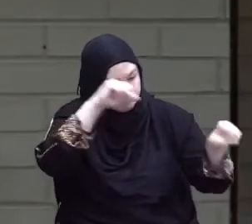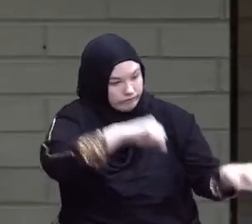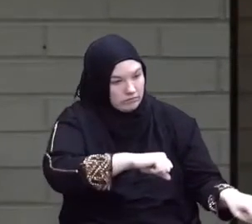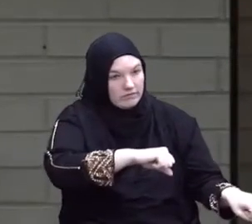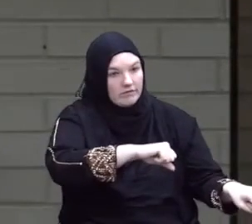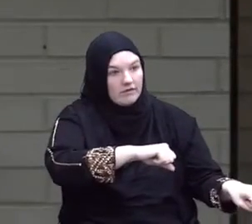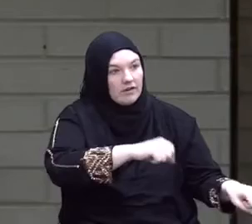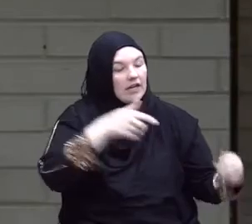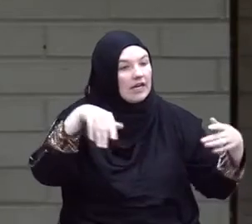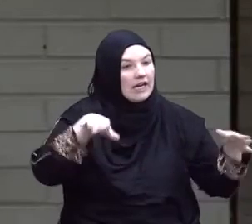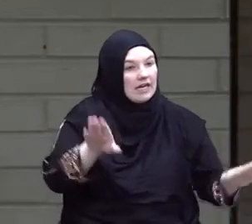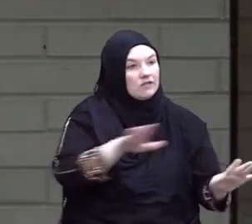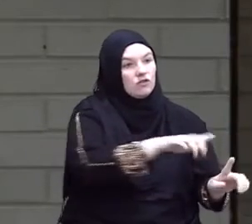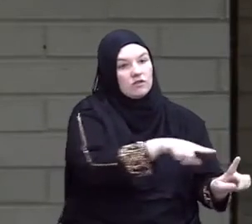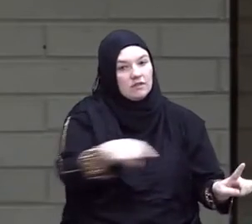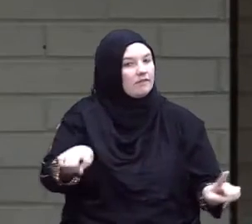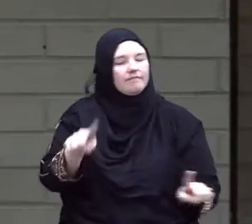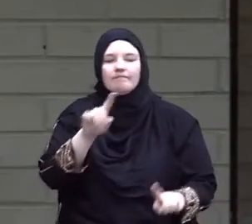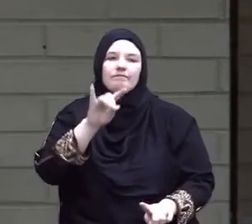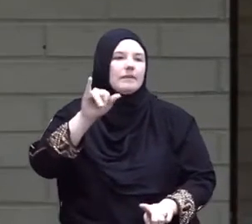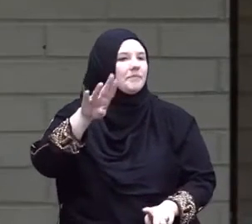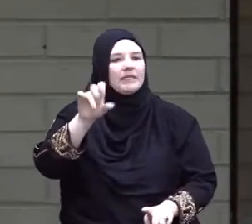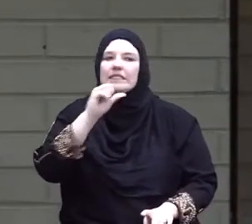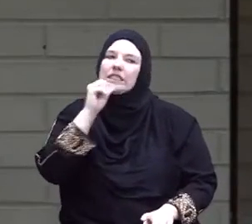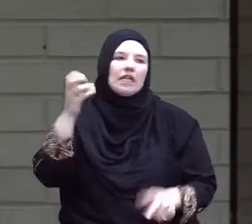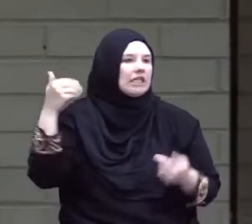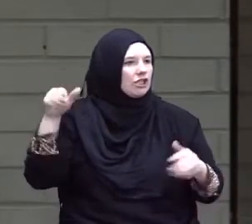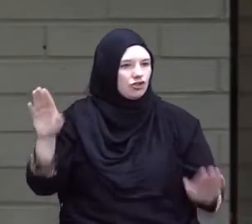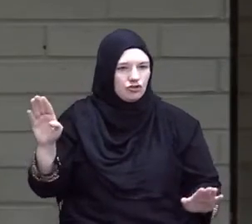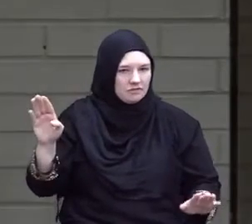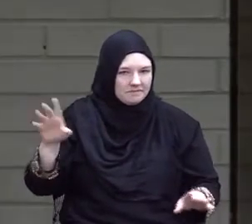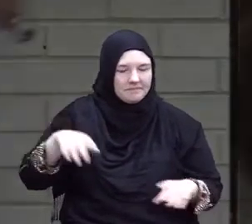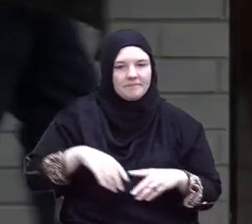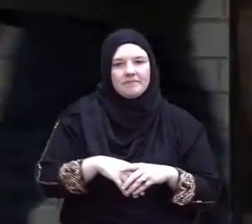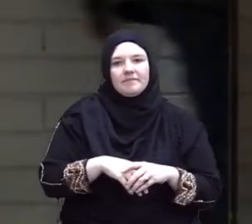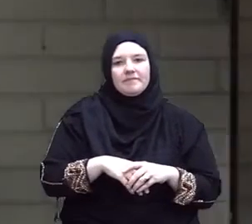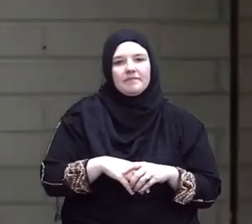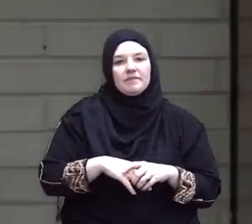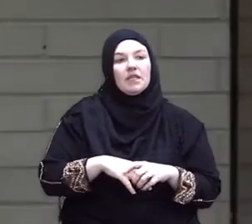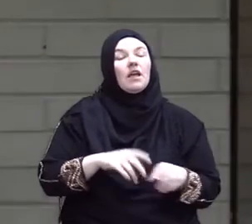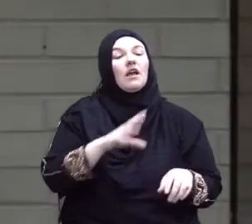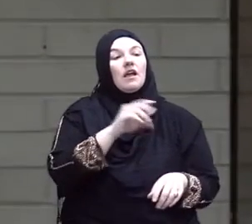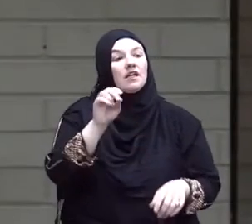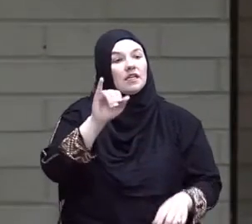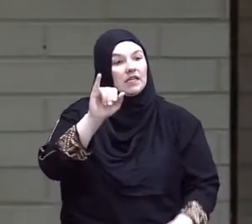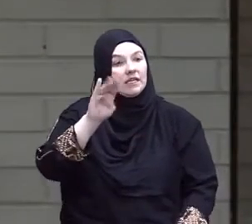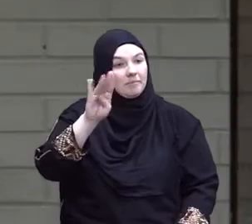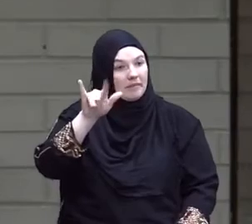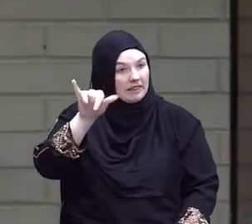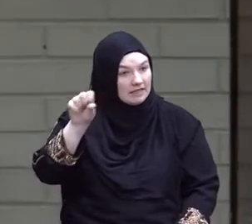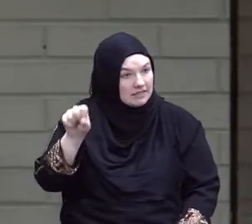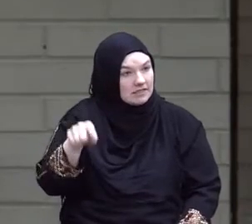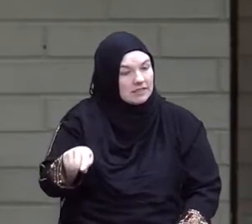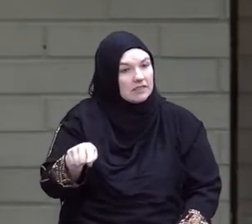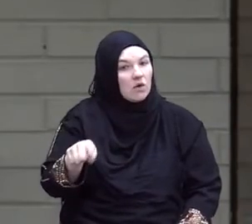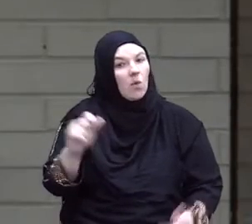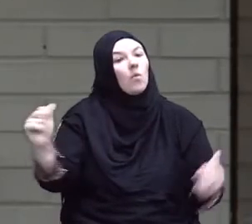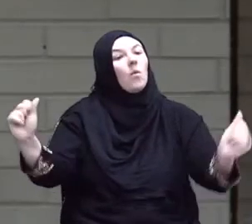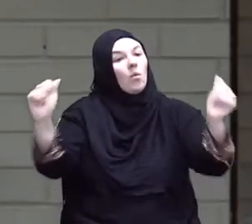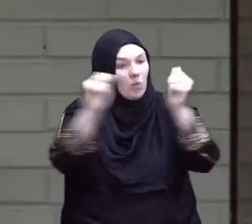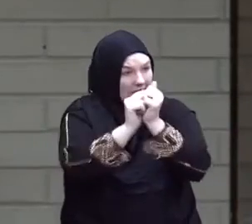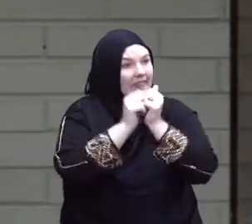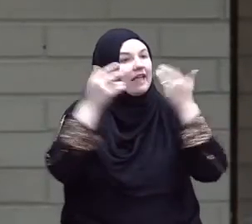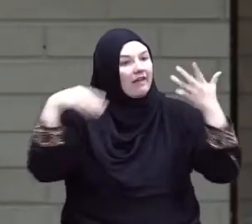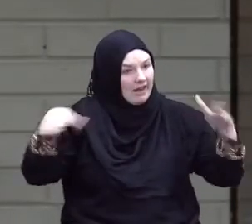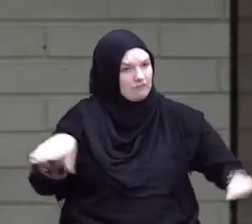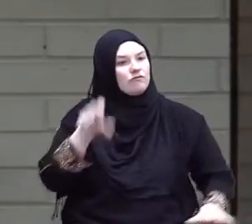is part of the mustathna minnu. And indeed, Iblis was